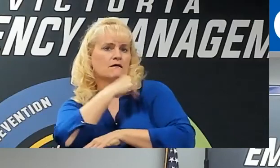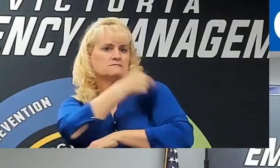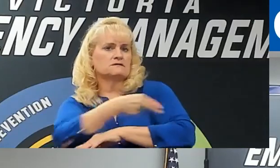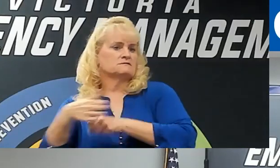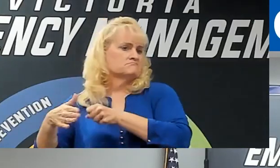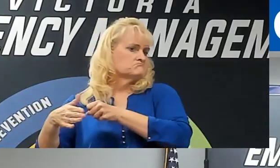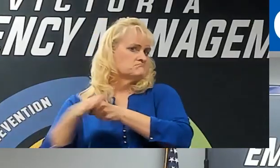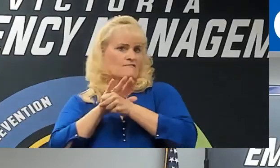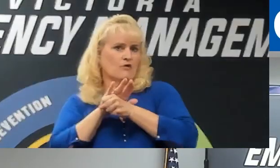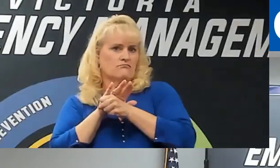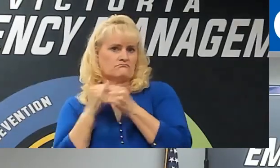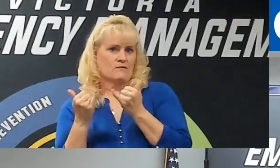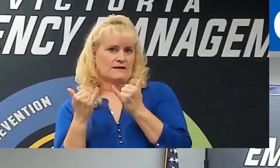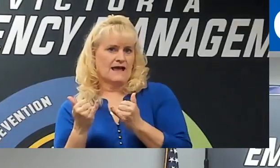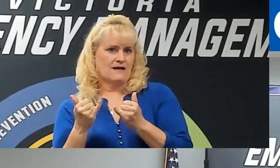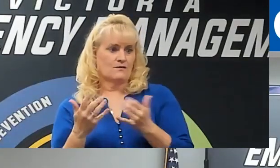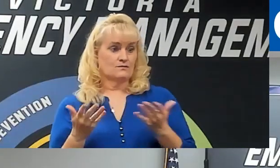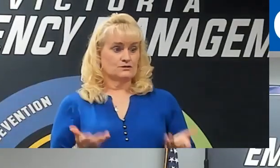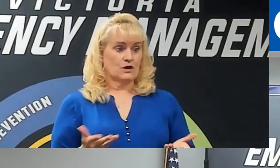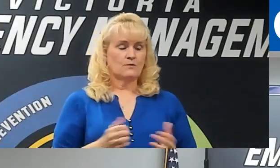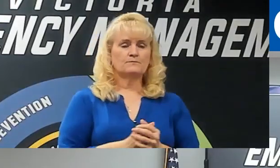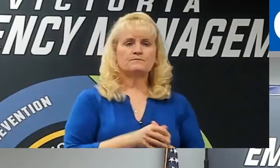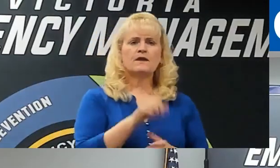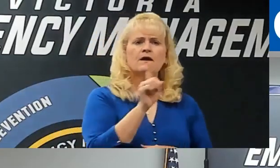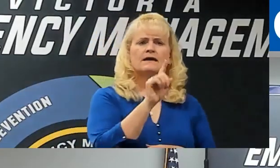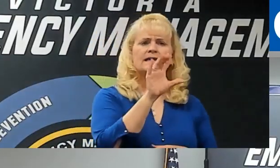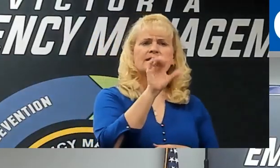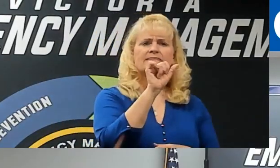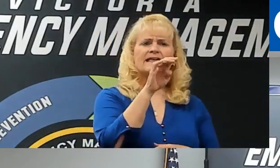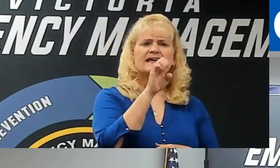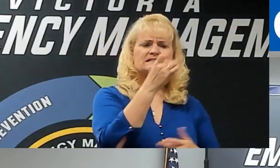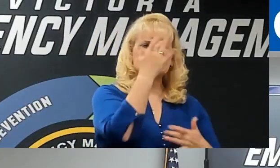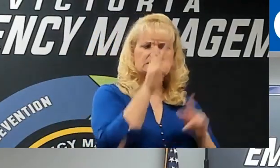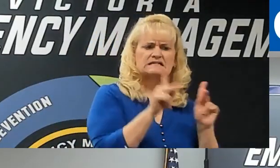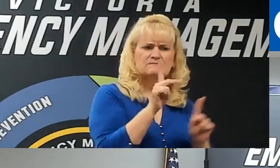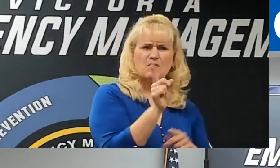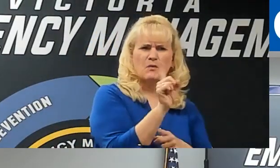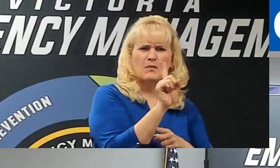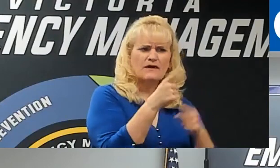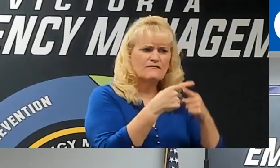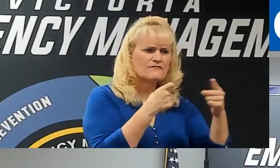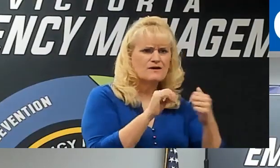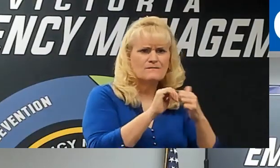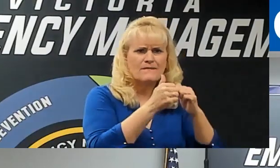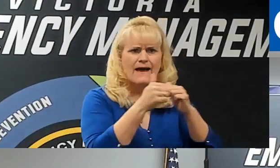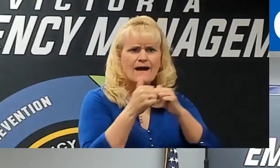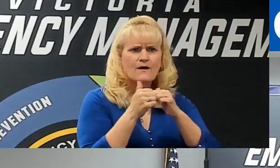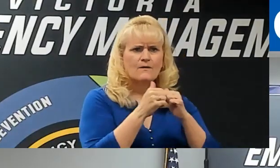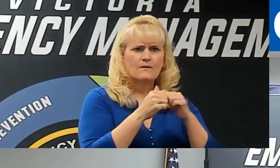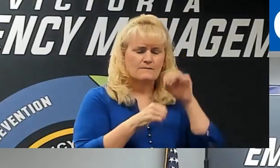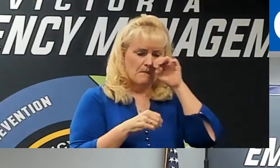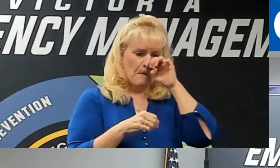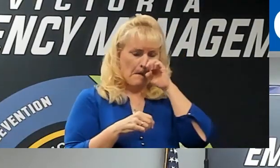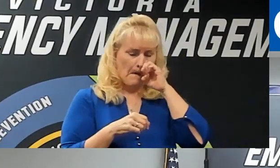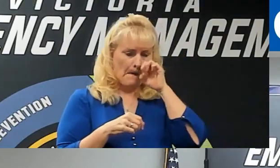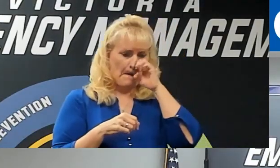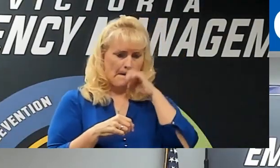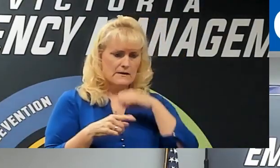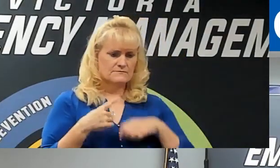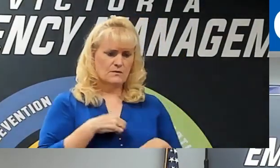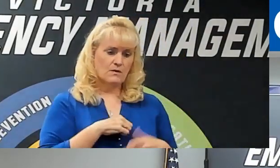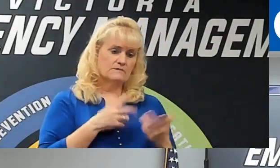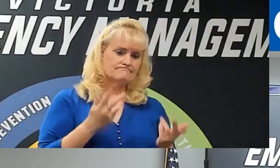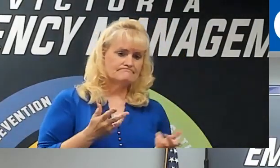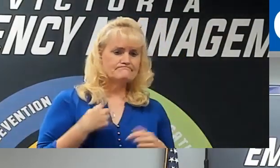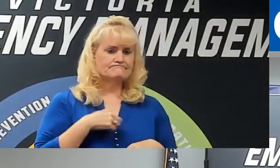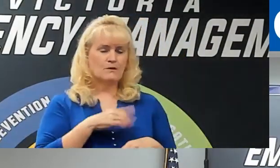deal. Where are these cases coming from? That was one of the questions. It'd be easy for me to say that, and we know these numbers. I mean, we look at this